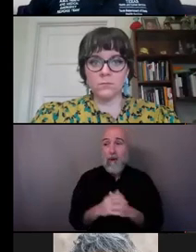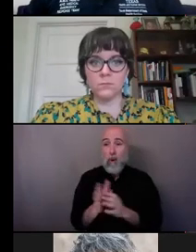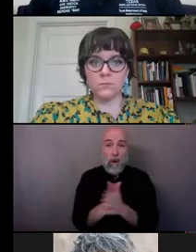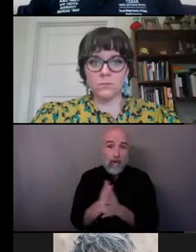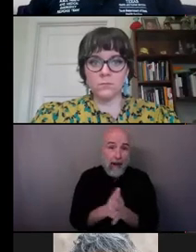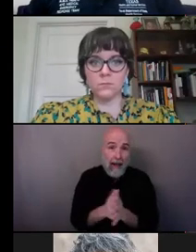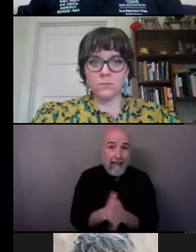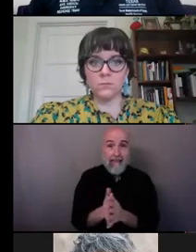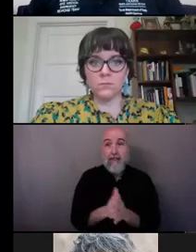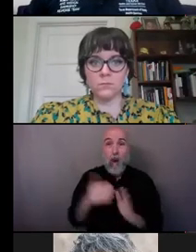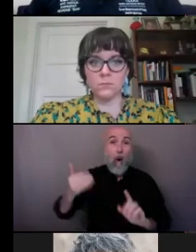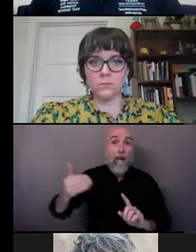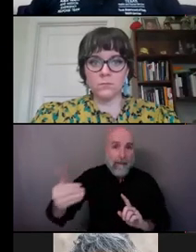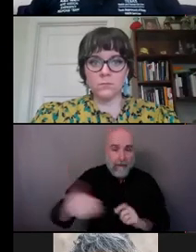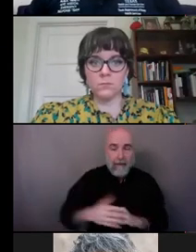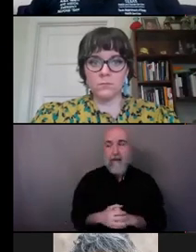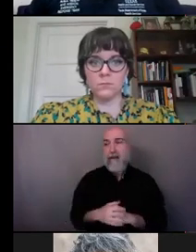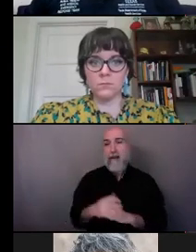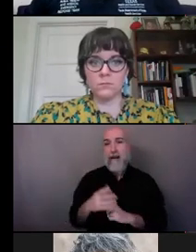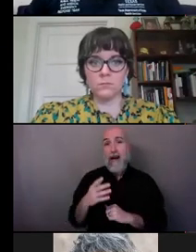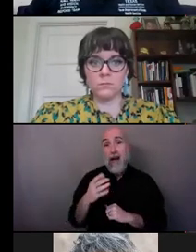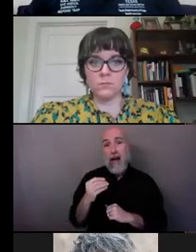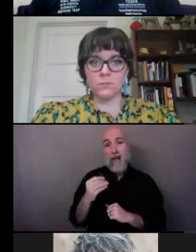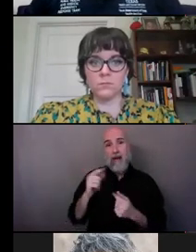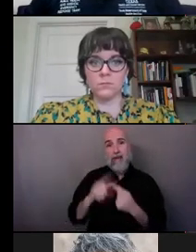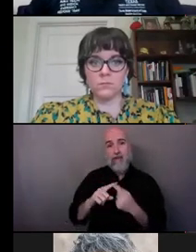hands frequently, and